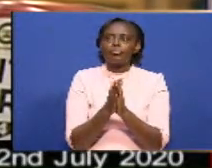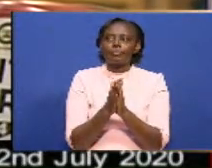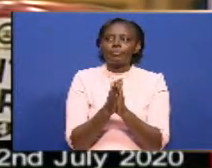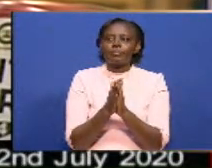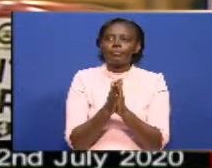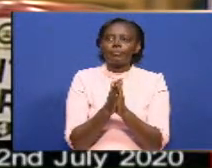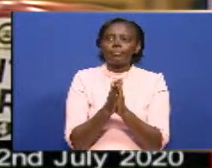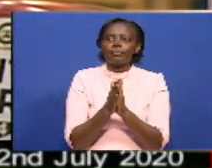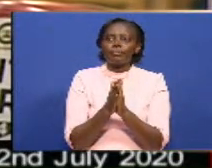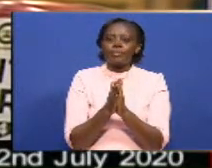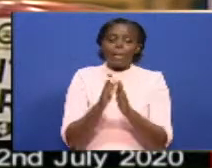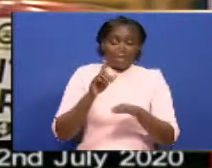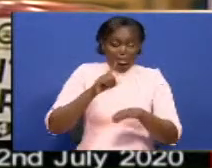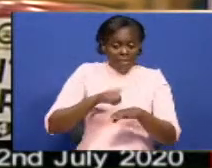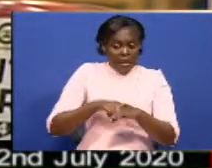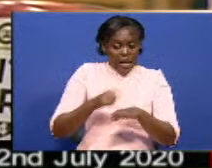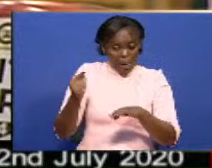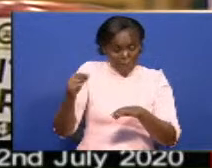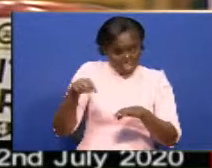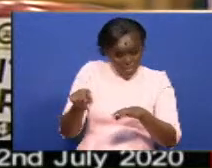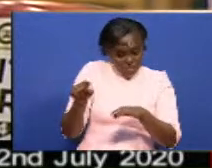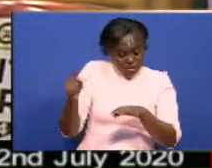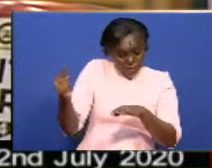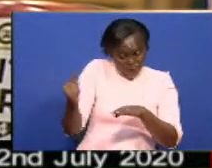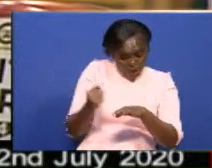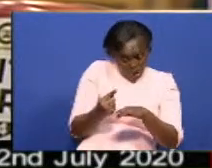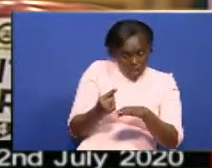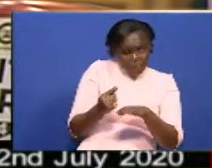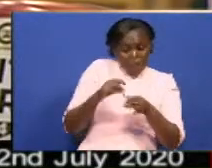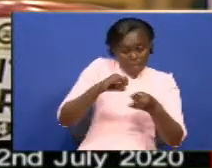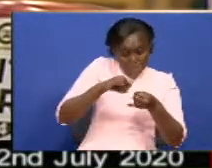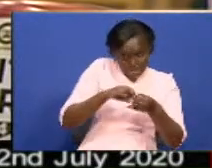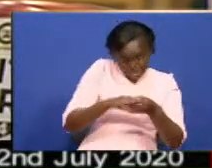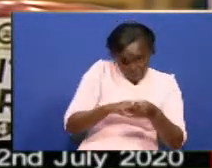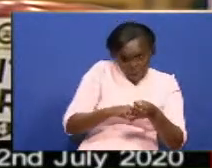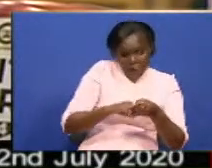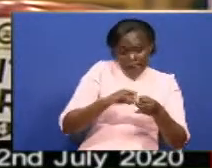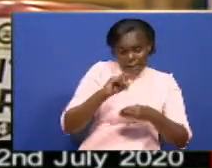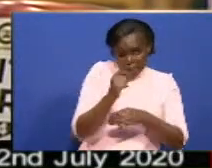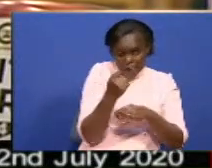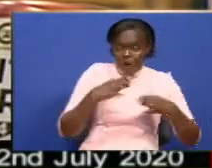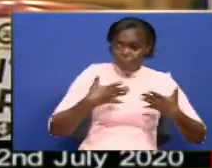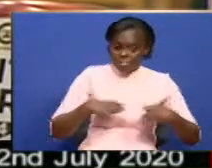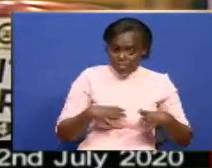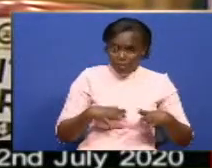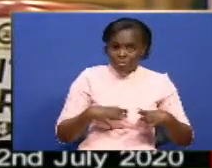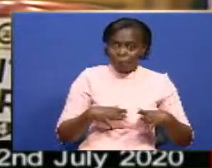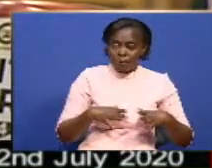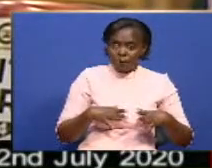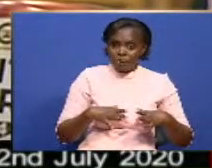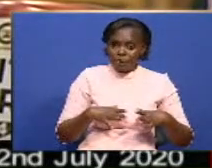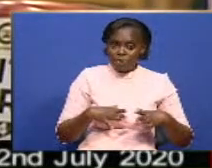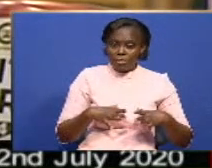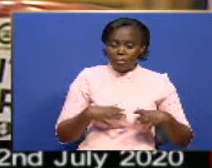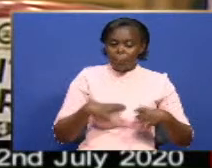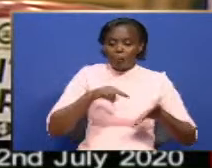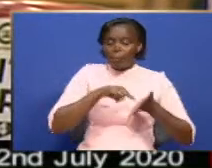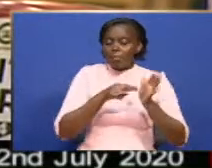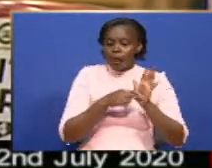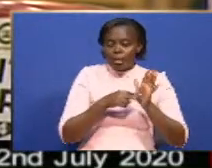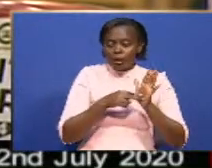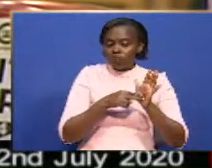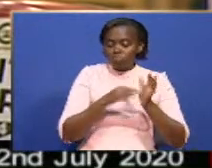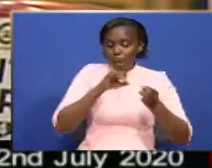in the intermarriages, you know, when you are born in Kenya, you will be